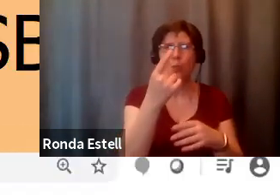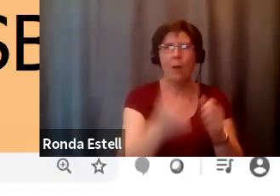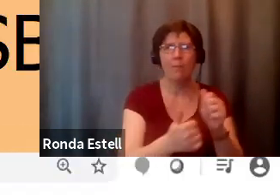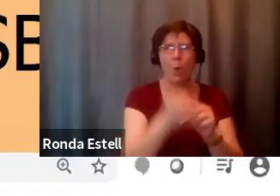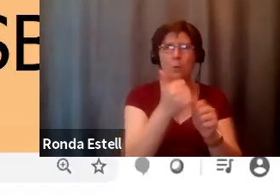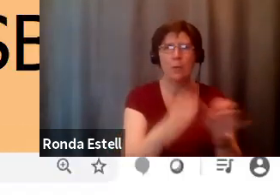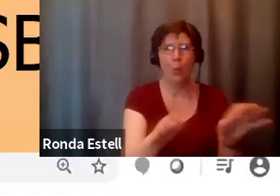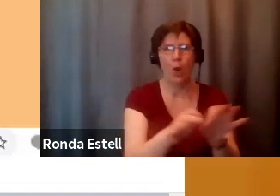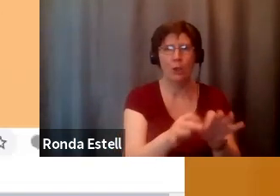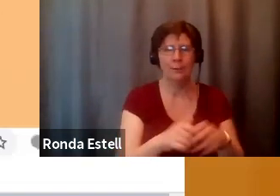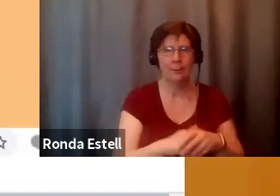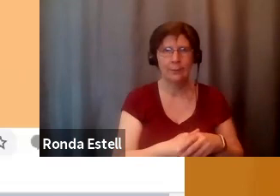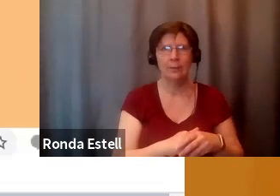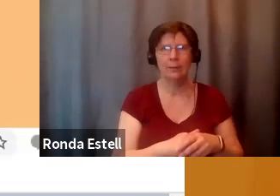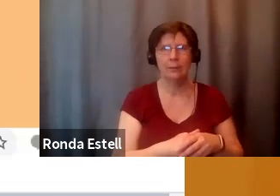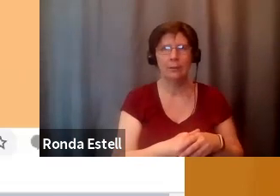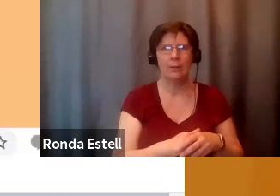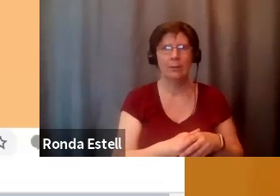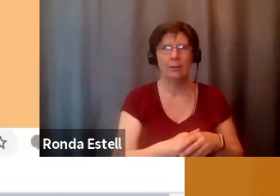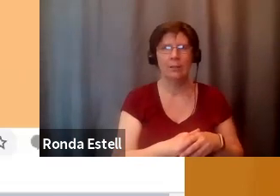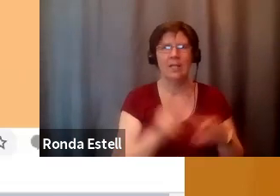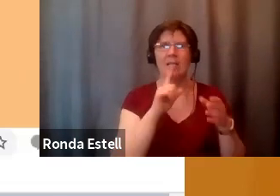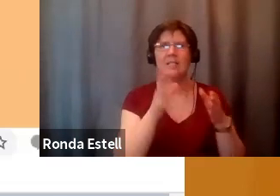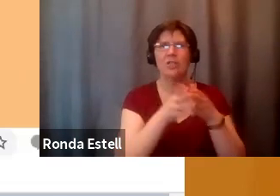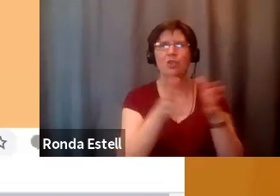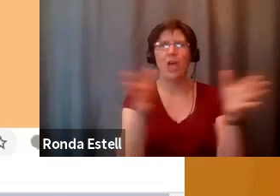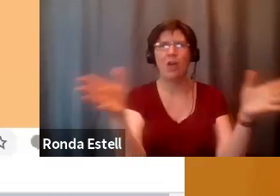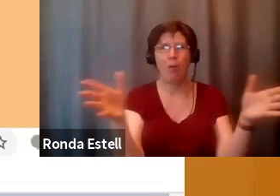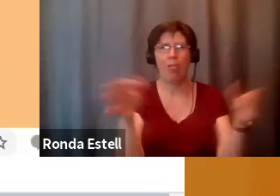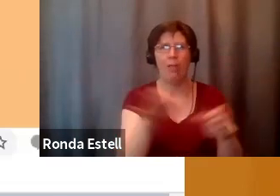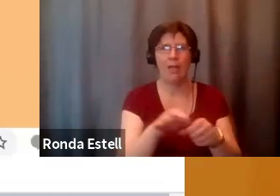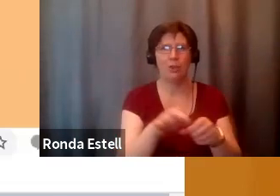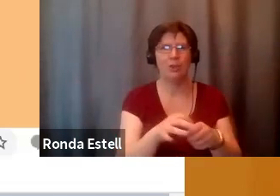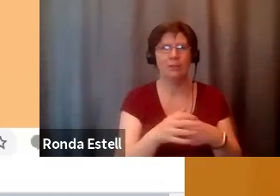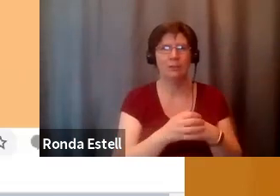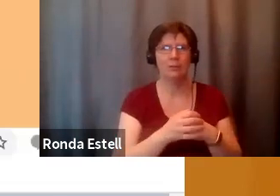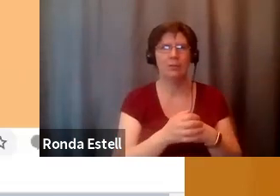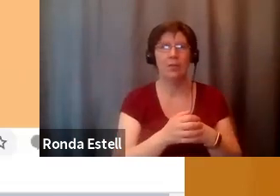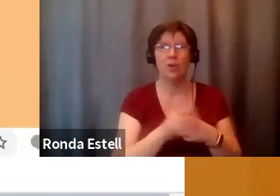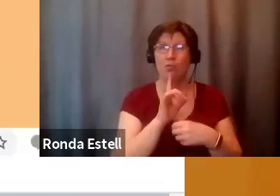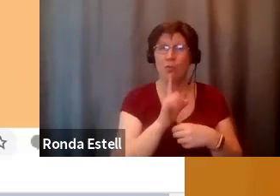important. It's the general election. And by the